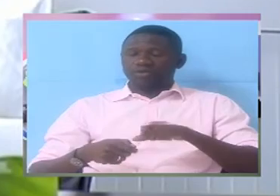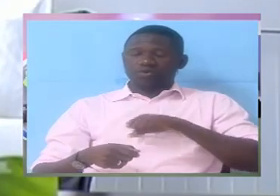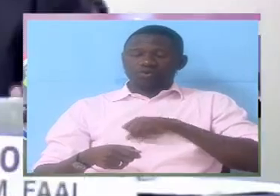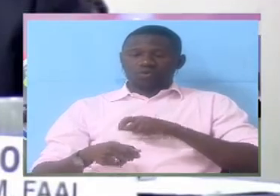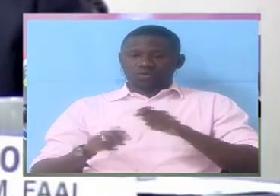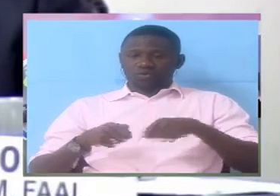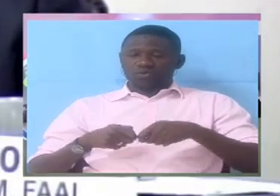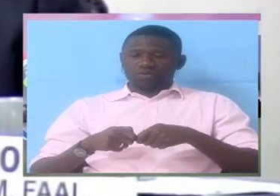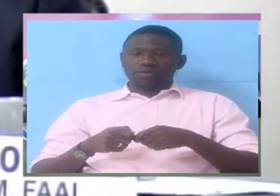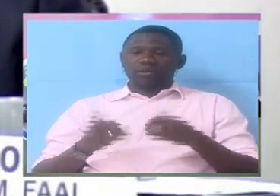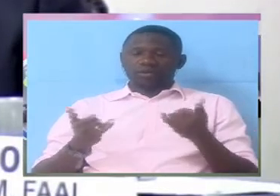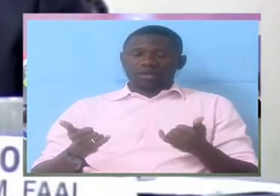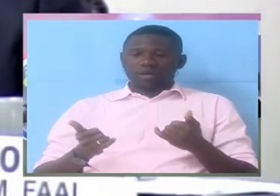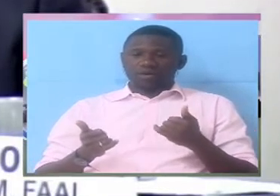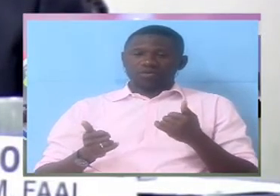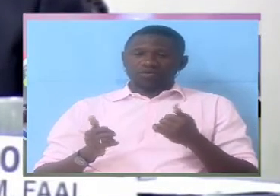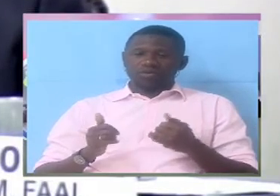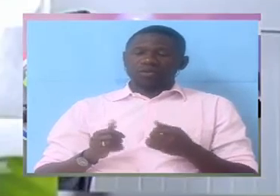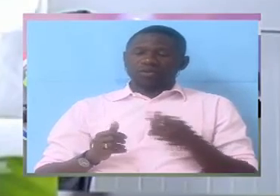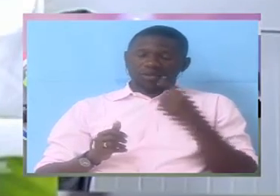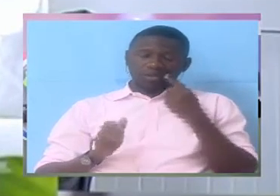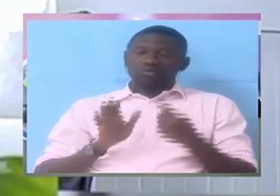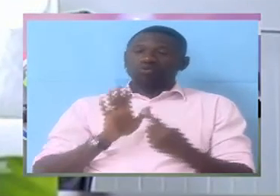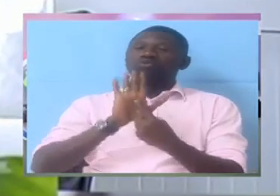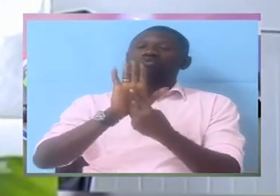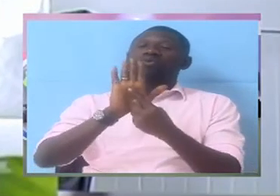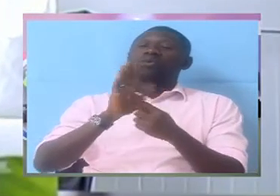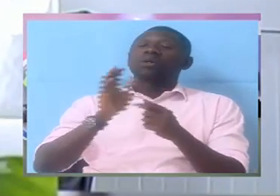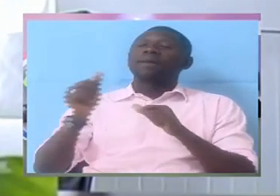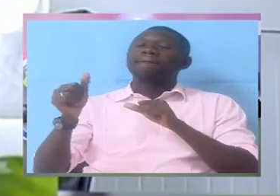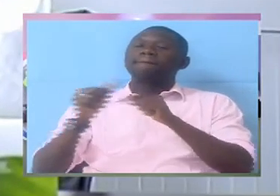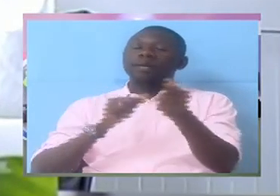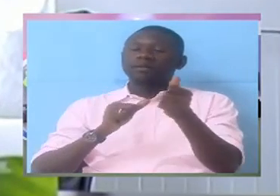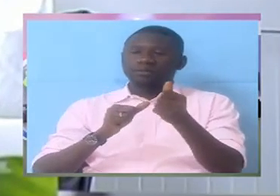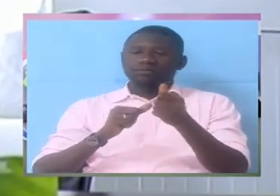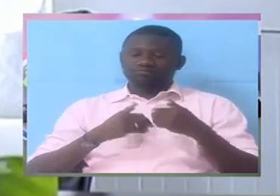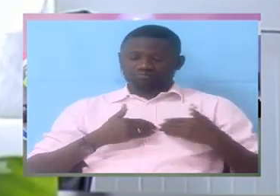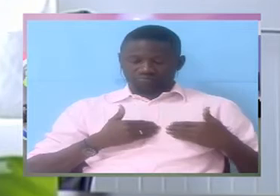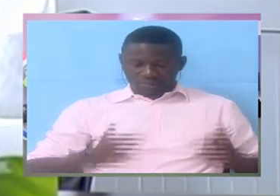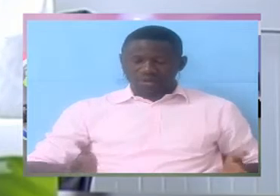So the best comportment that the commission